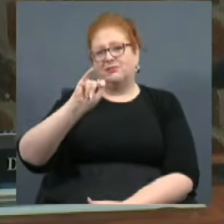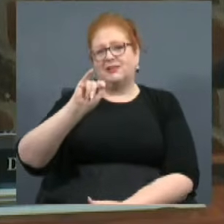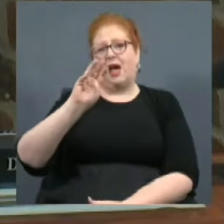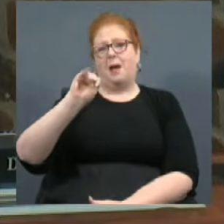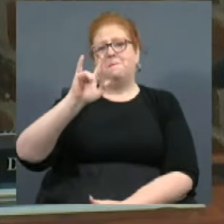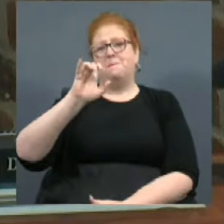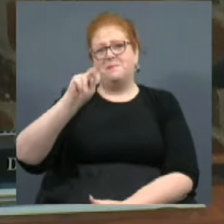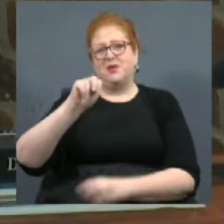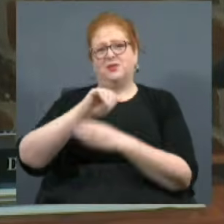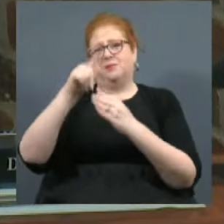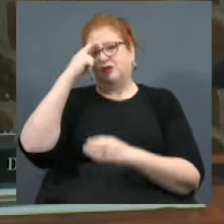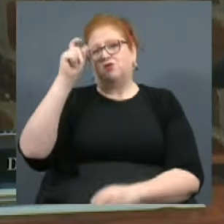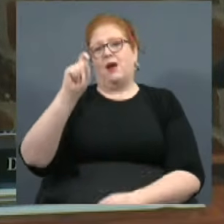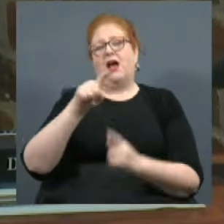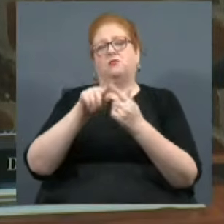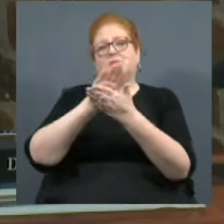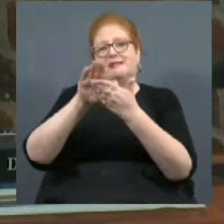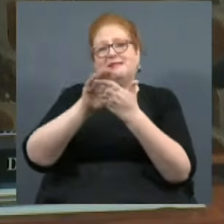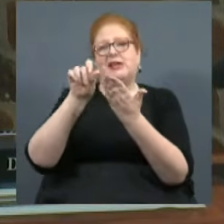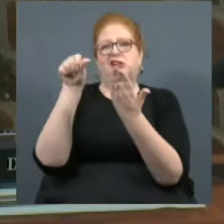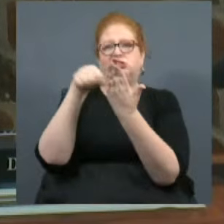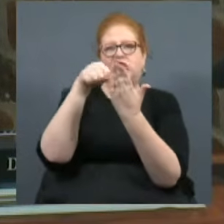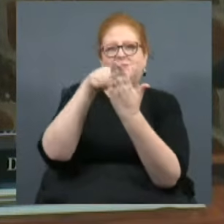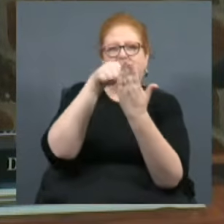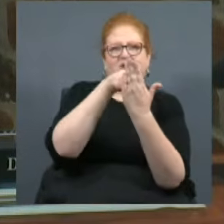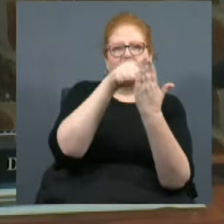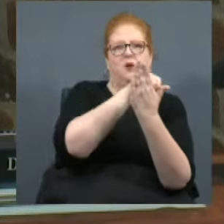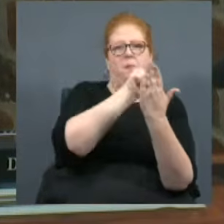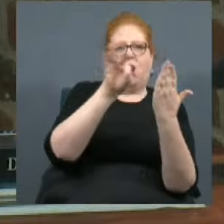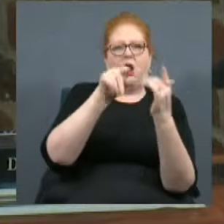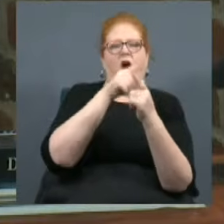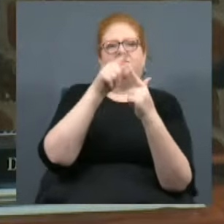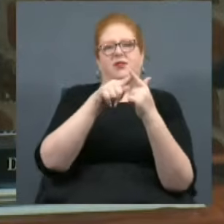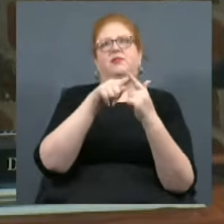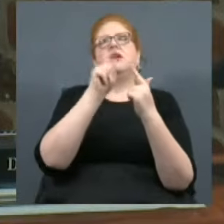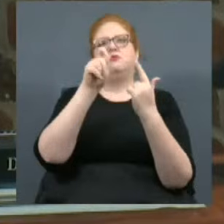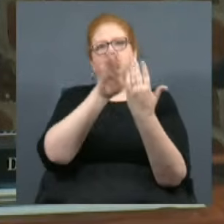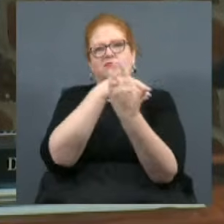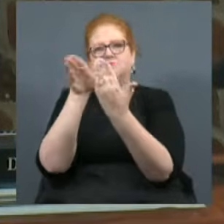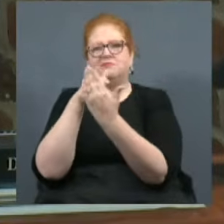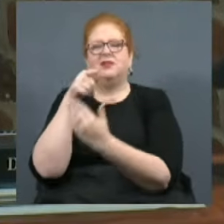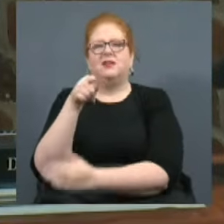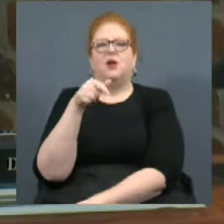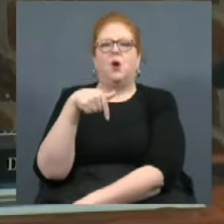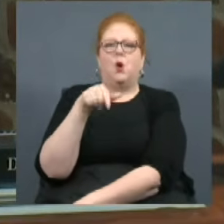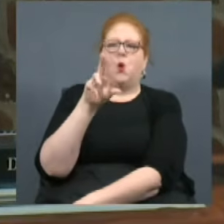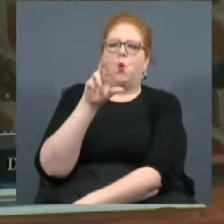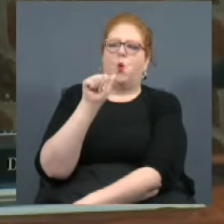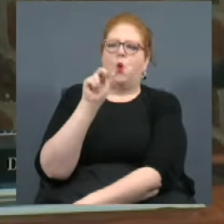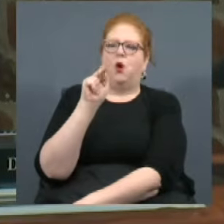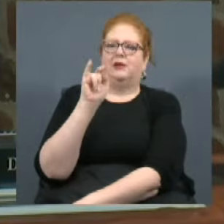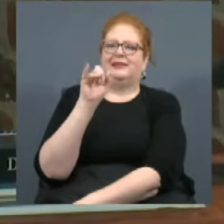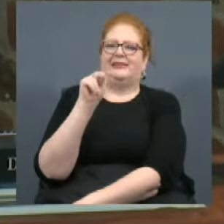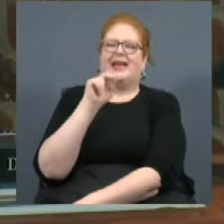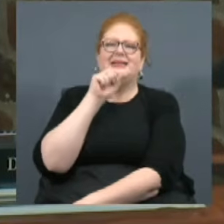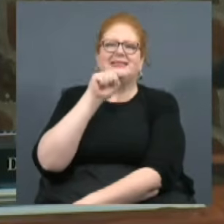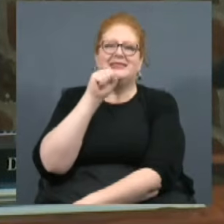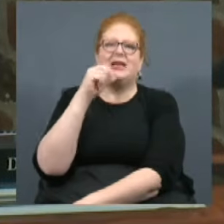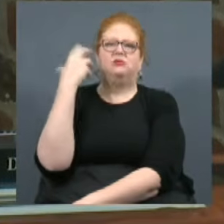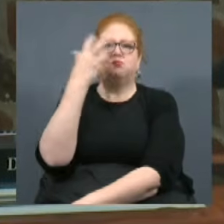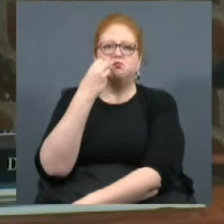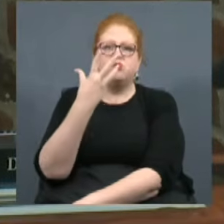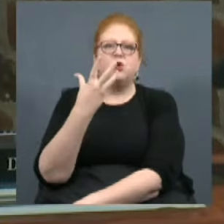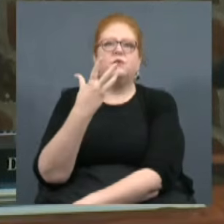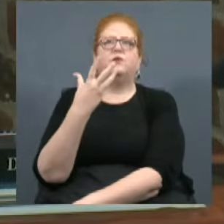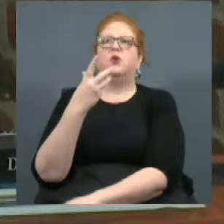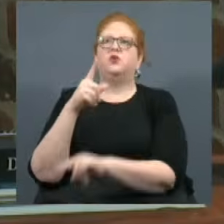chip everything off of them. They're Corten steel, they oxidize, they're pretty, you can't hurt them, you can't do anything bad